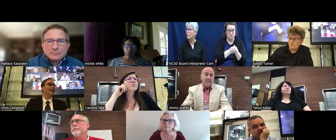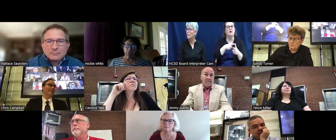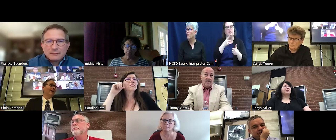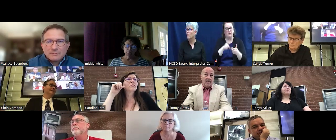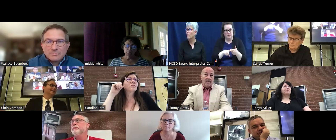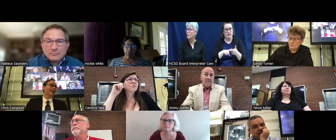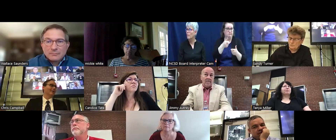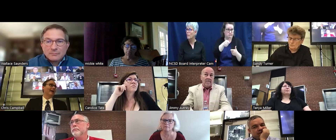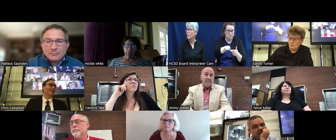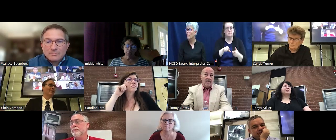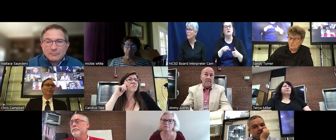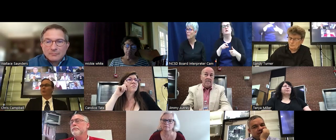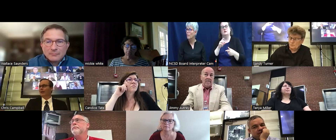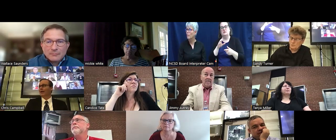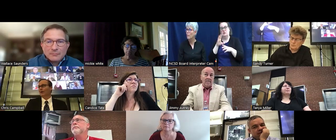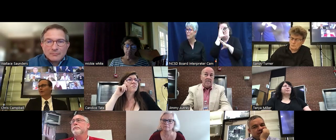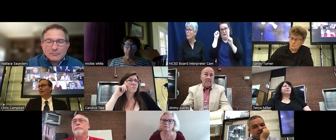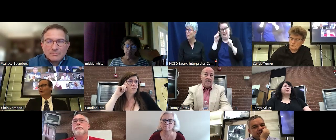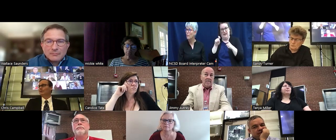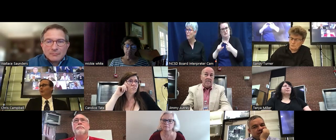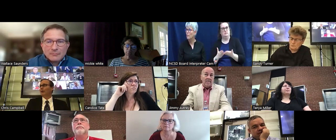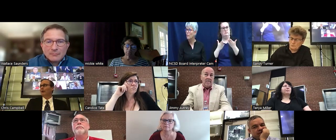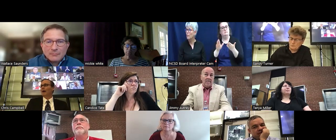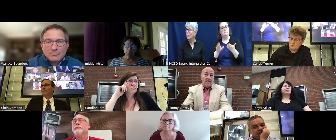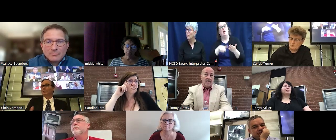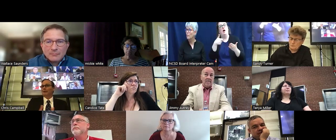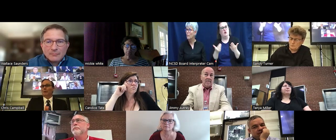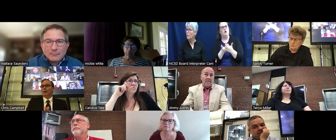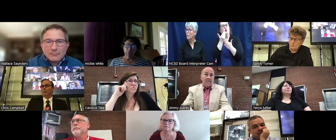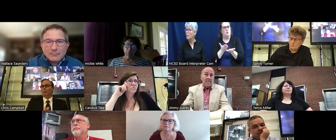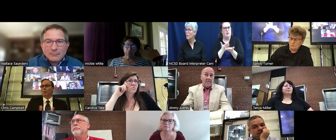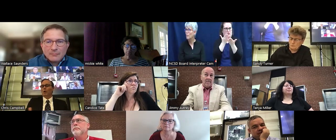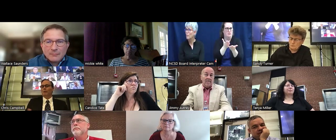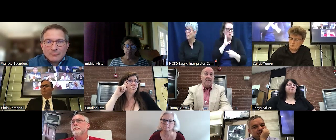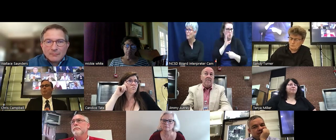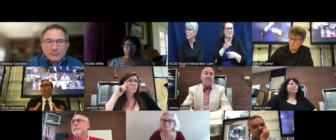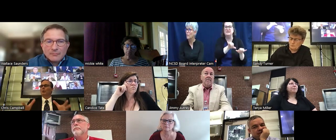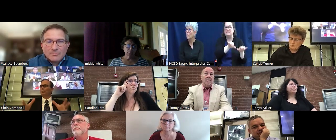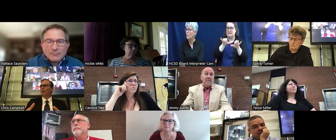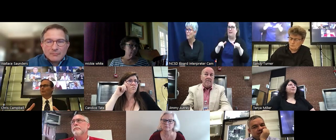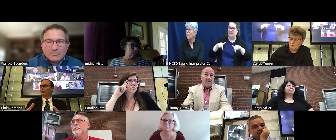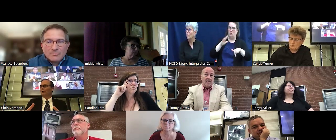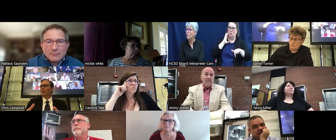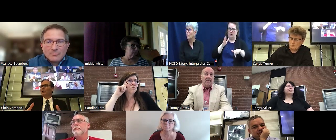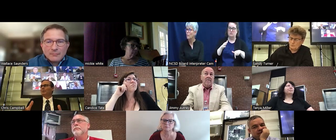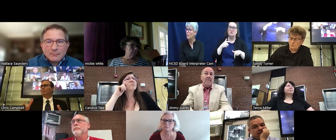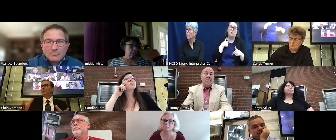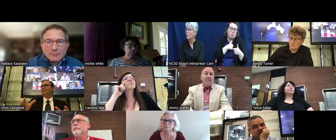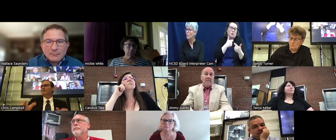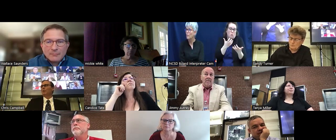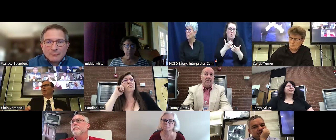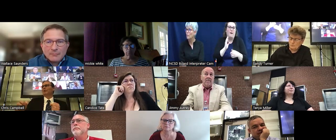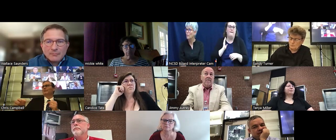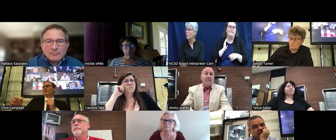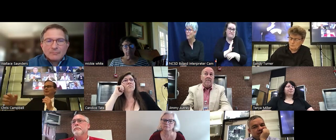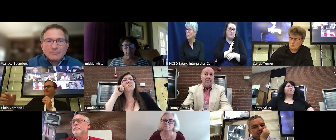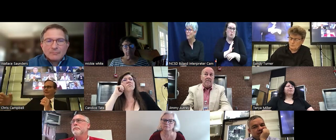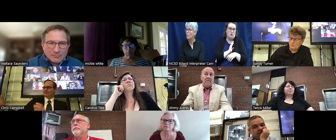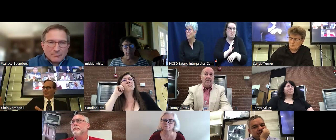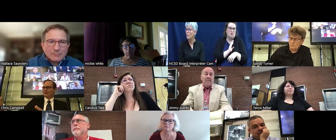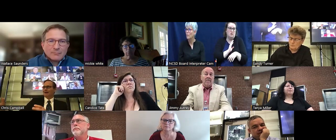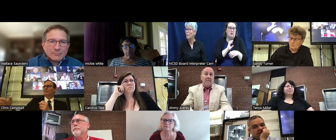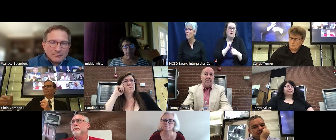board. That's exactly how that would work here. So obviously we would want board approval before the folks